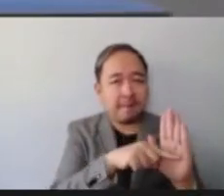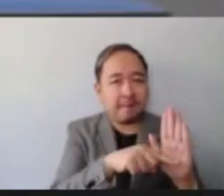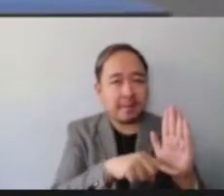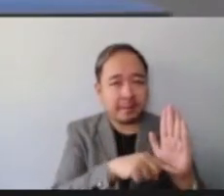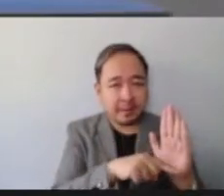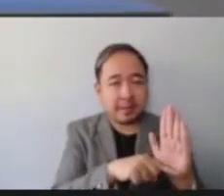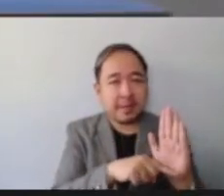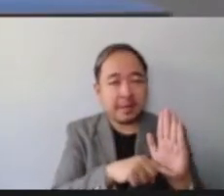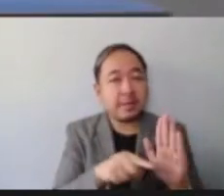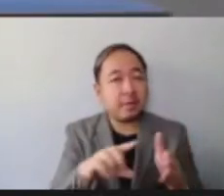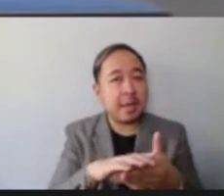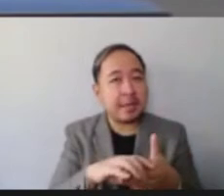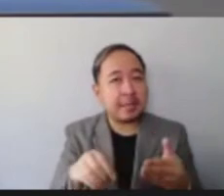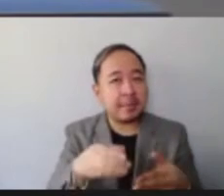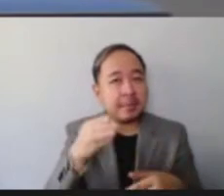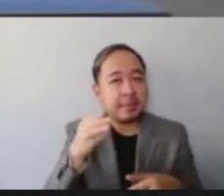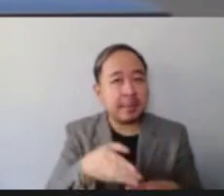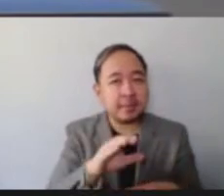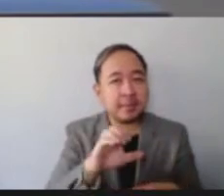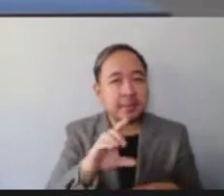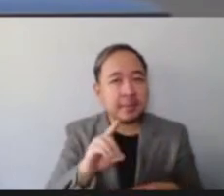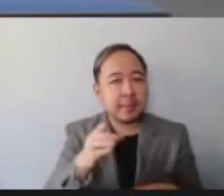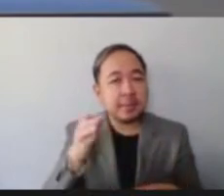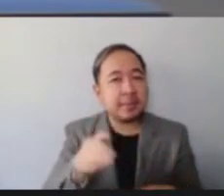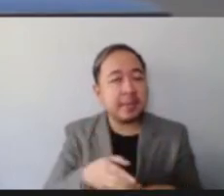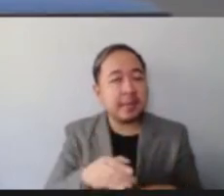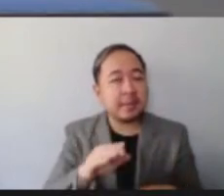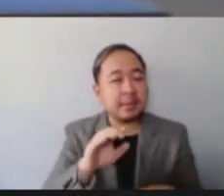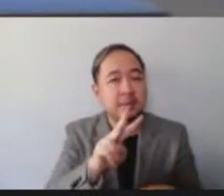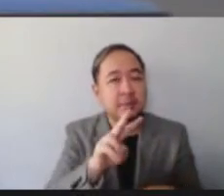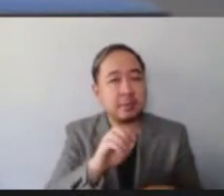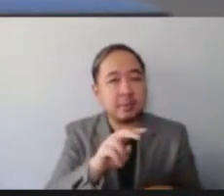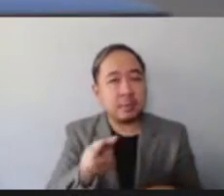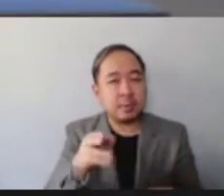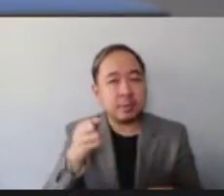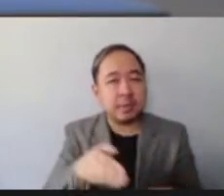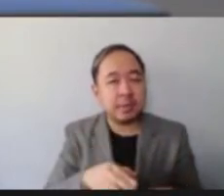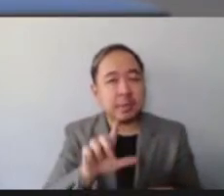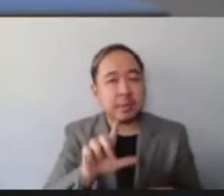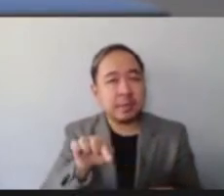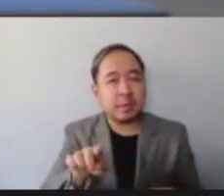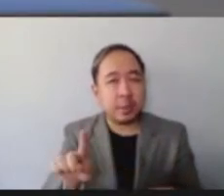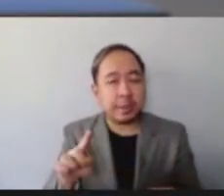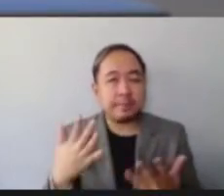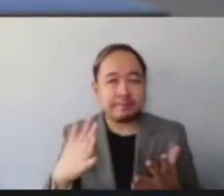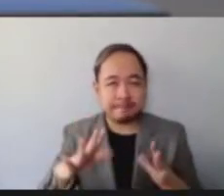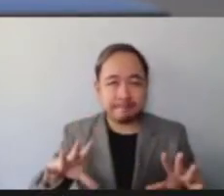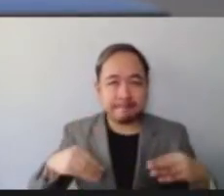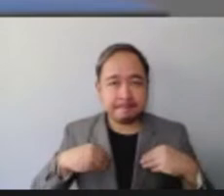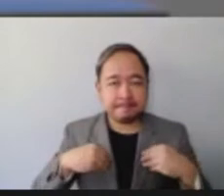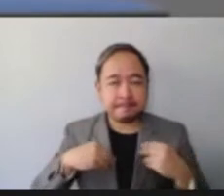l dot one is adopted foreign